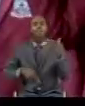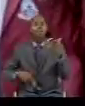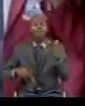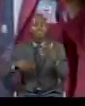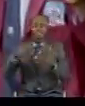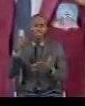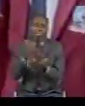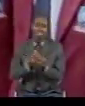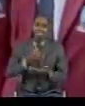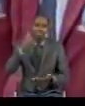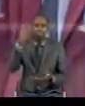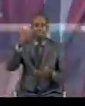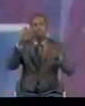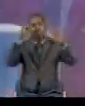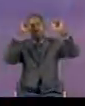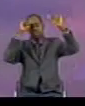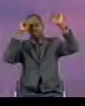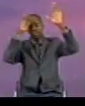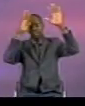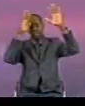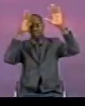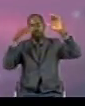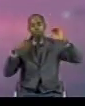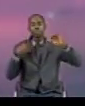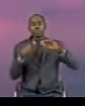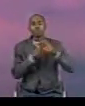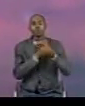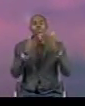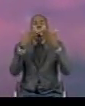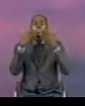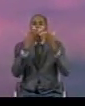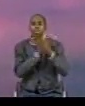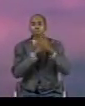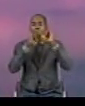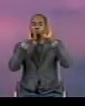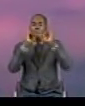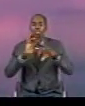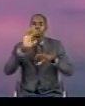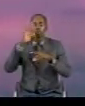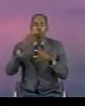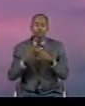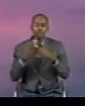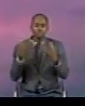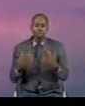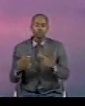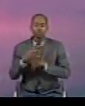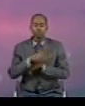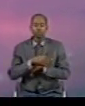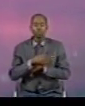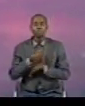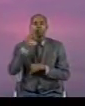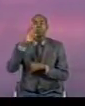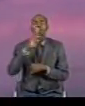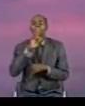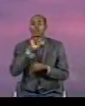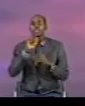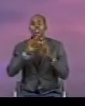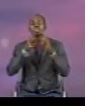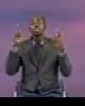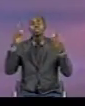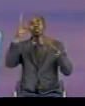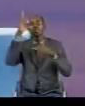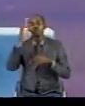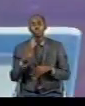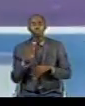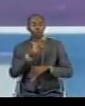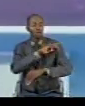amen. Father, we thank you and we bless your name today. You are a great God, a